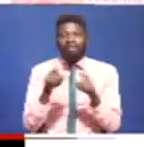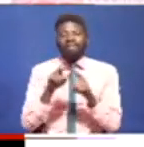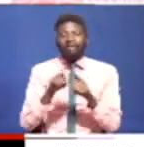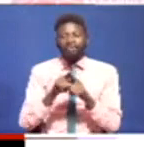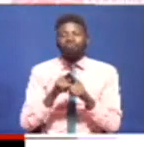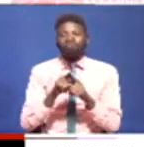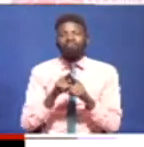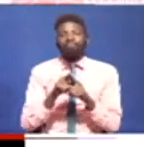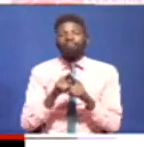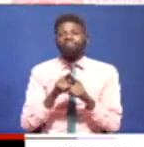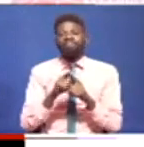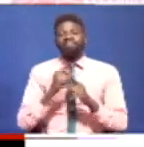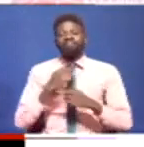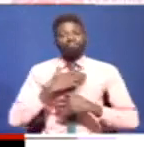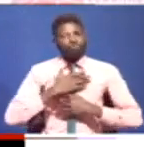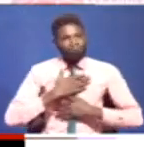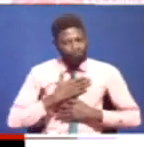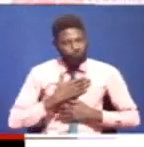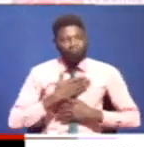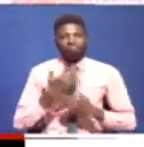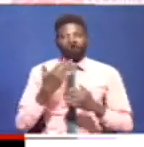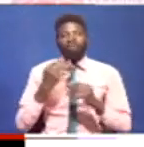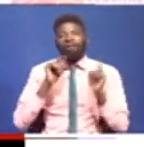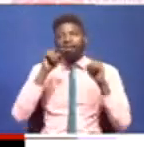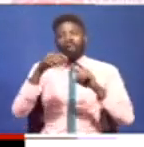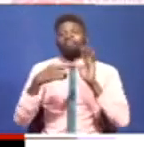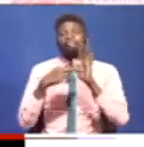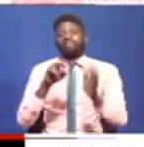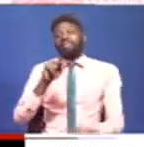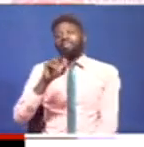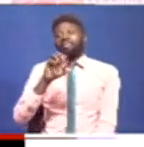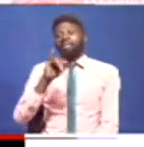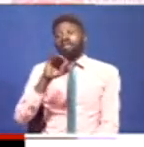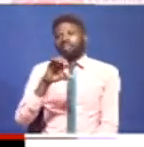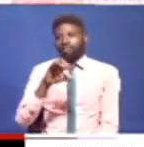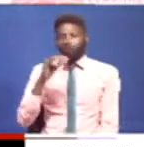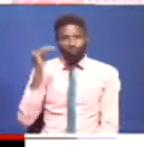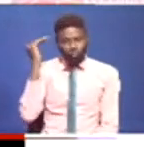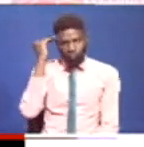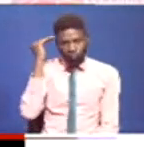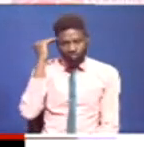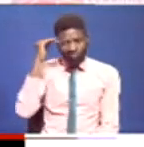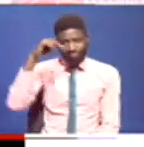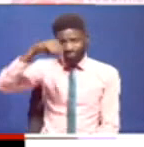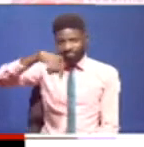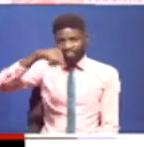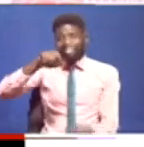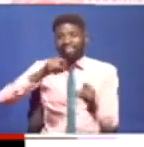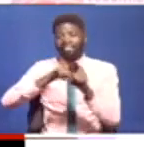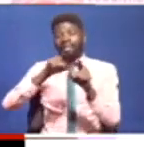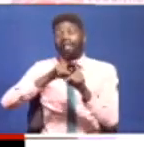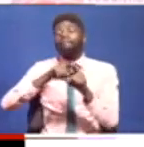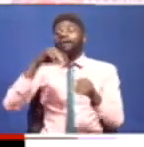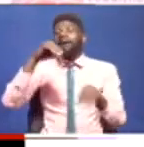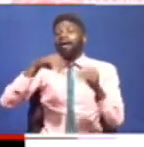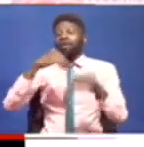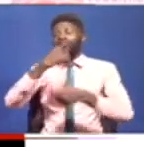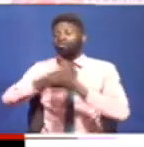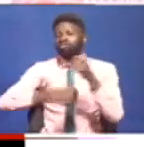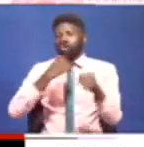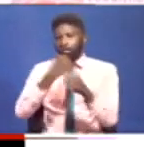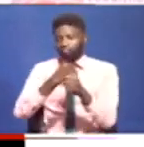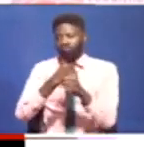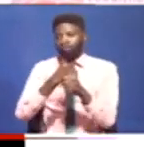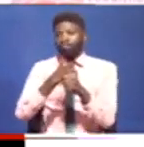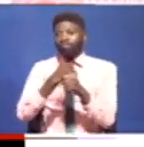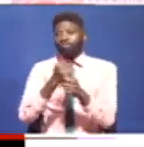here on behalf of NCIC, knowing that this is another election year, which